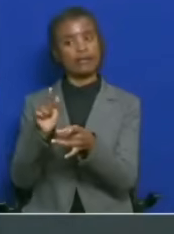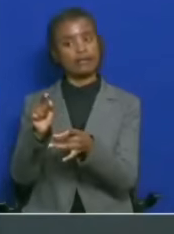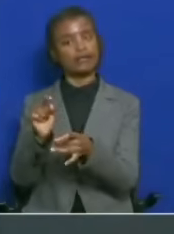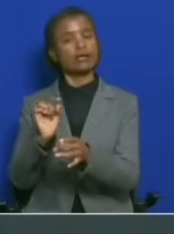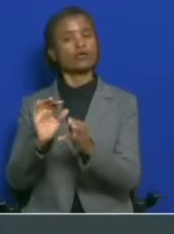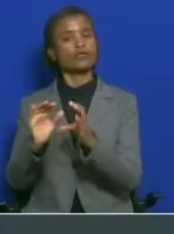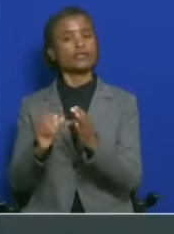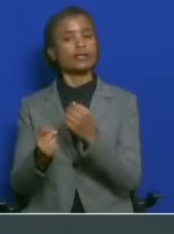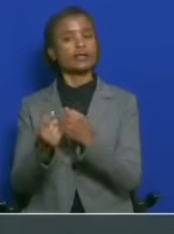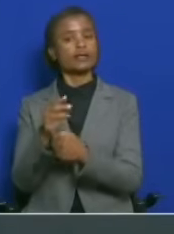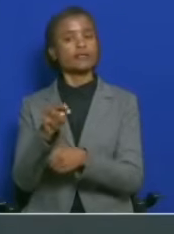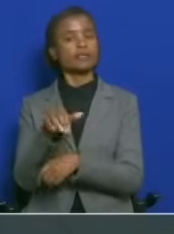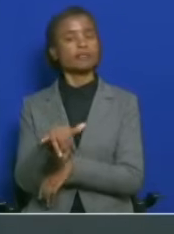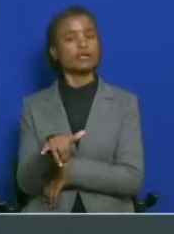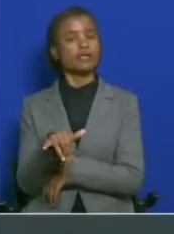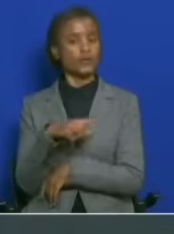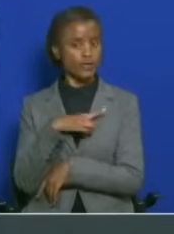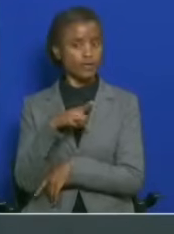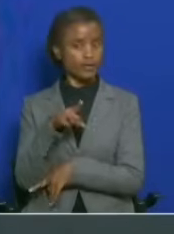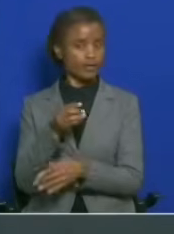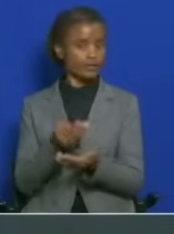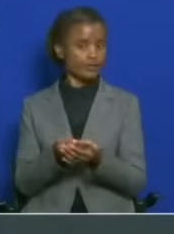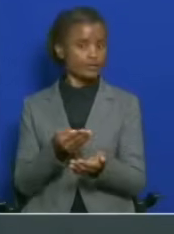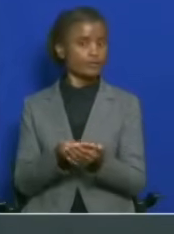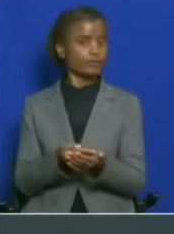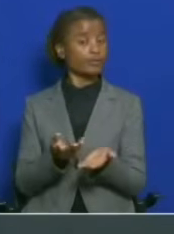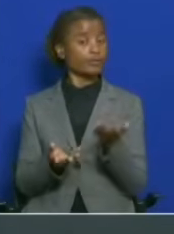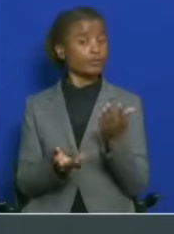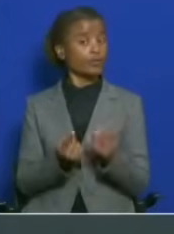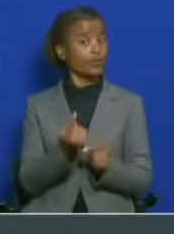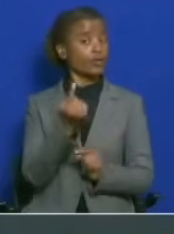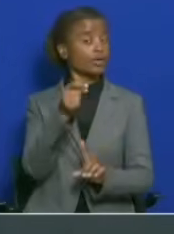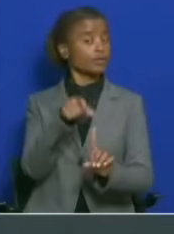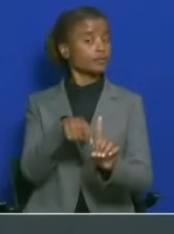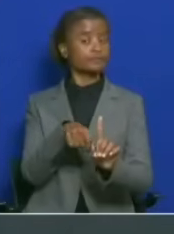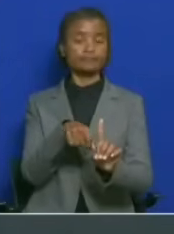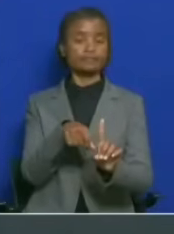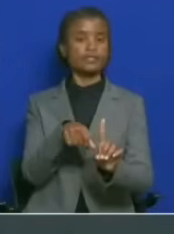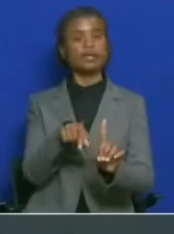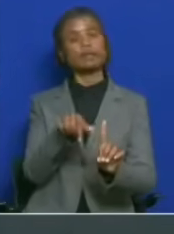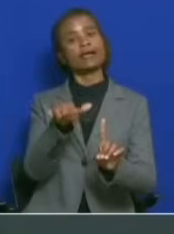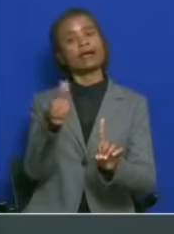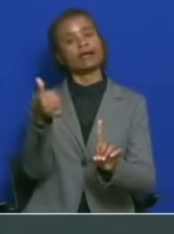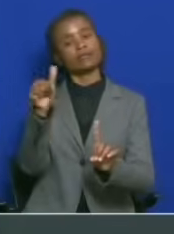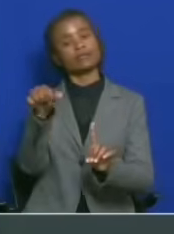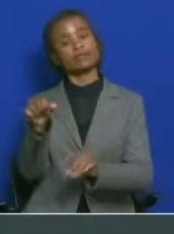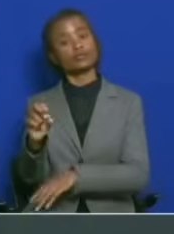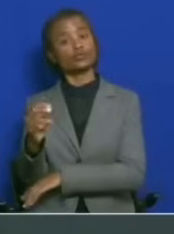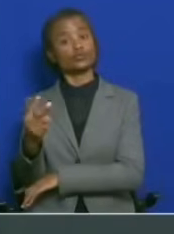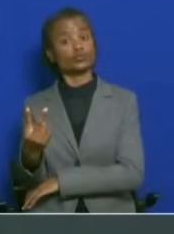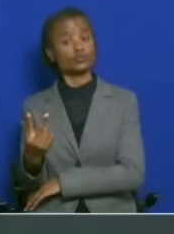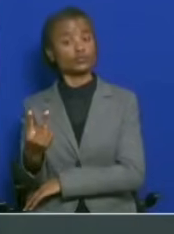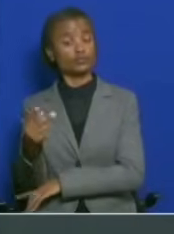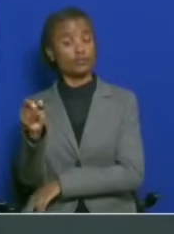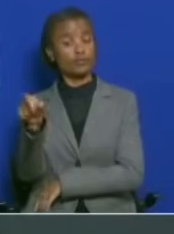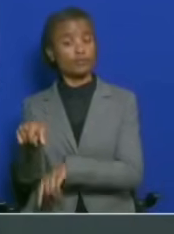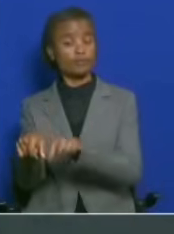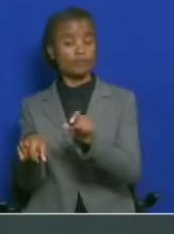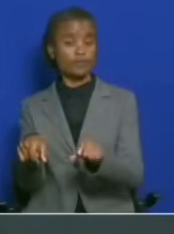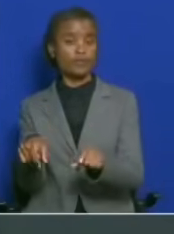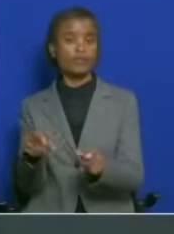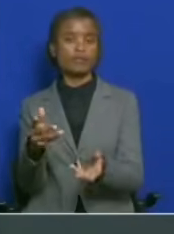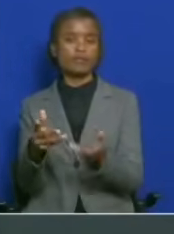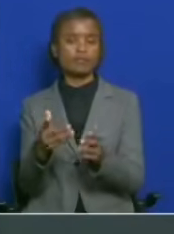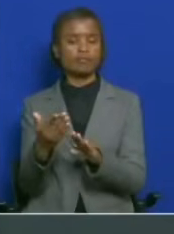two guys and not one. And for me to link the our guy in the earlier chats to the later